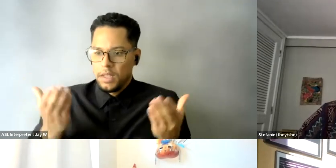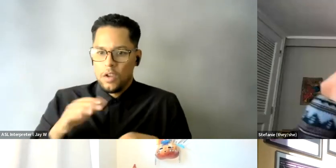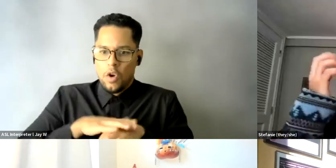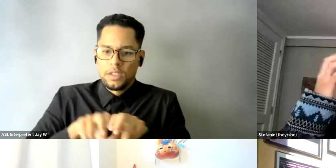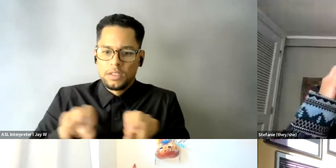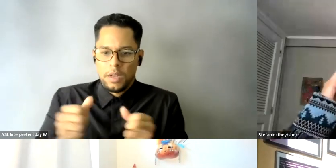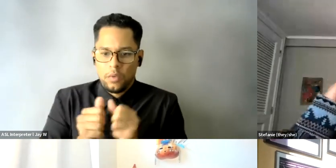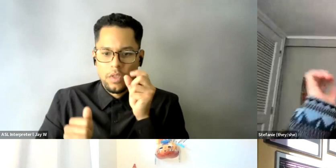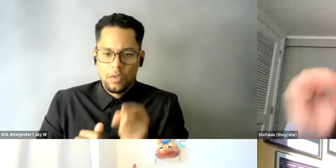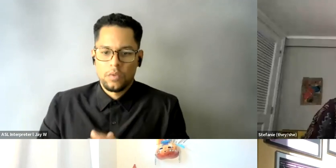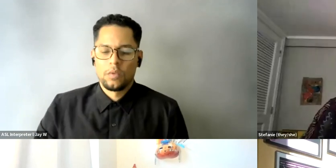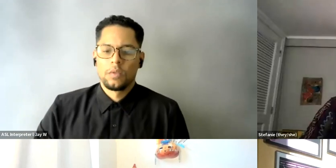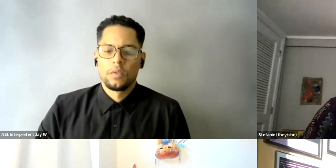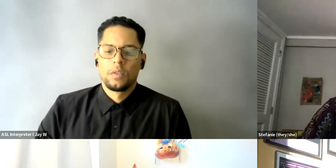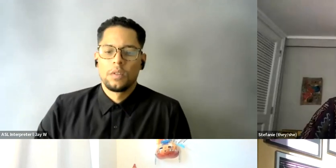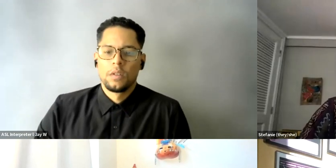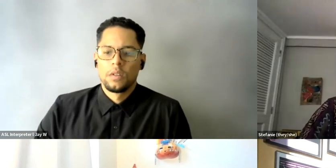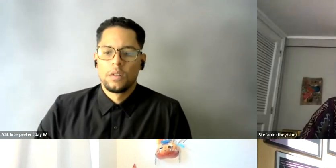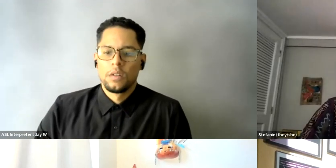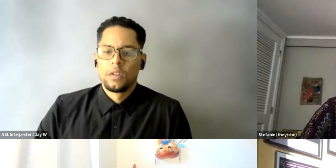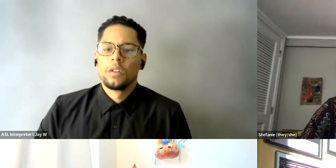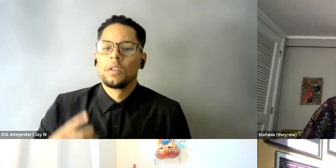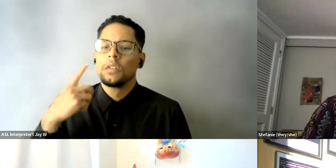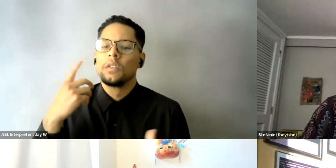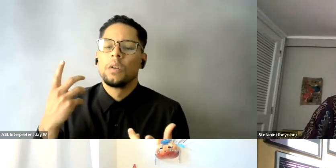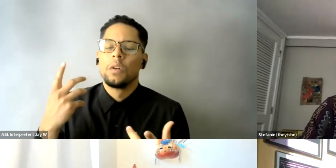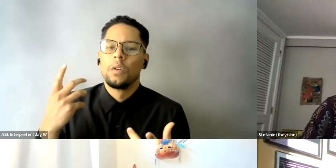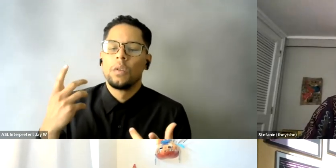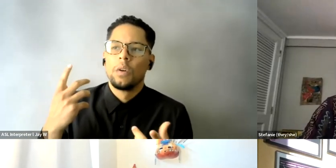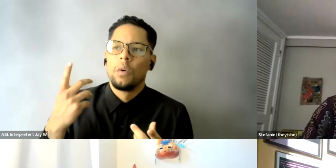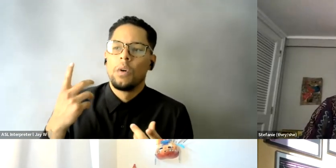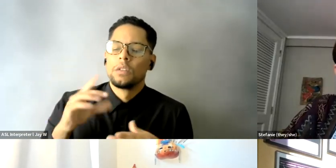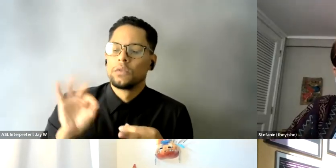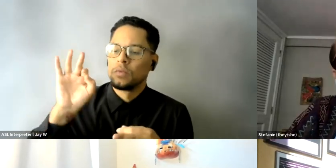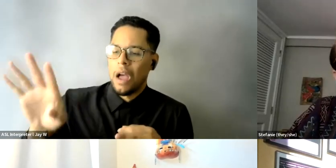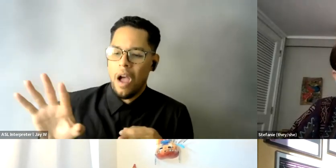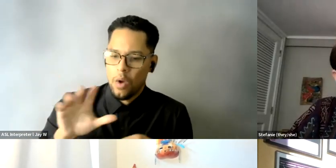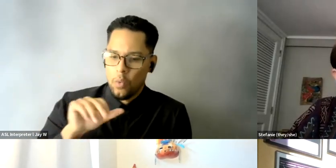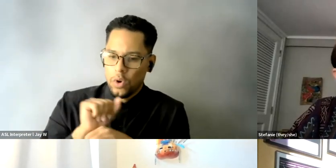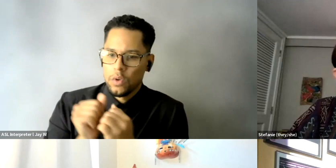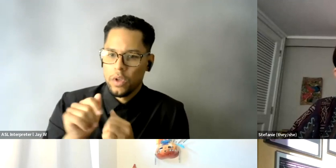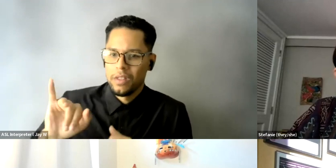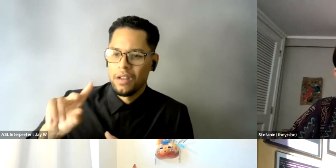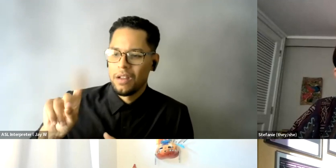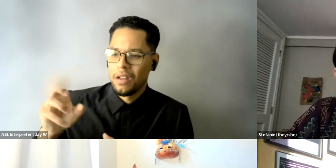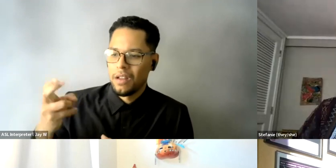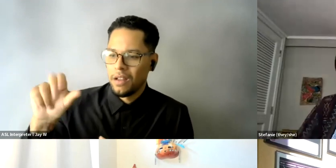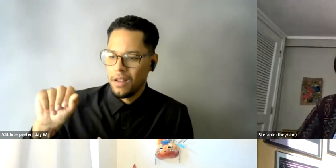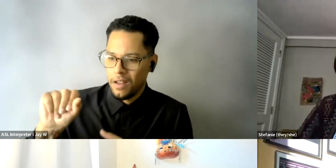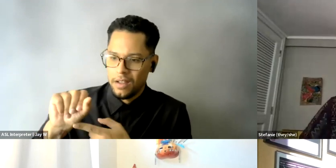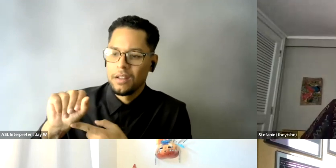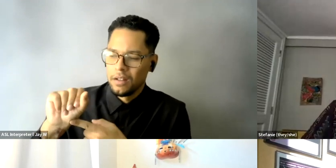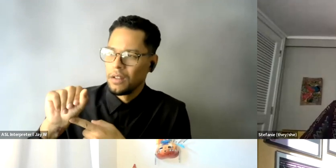that, you know, getting to work with IDHA in the last few years and when, you know, being able to connect